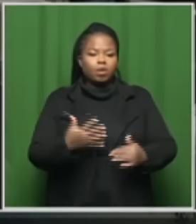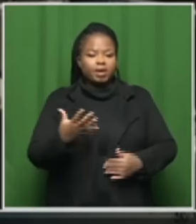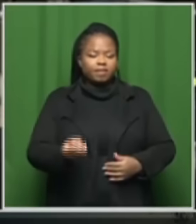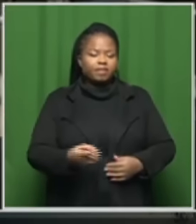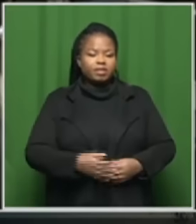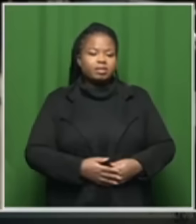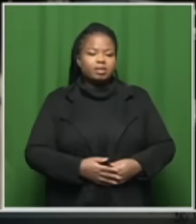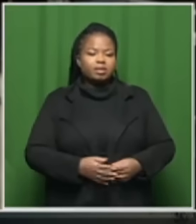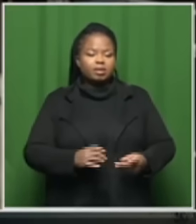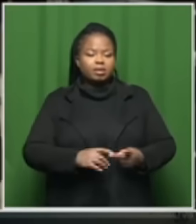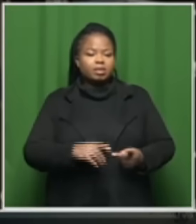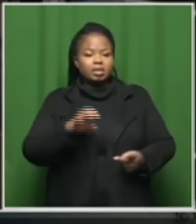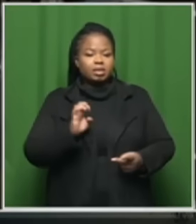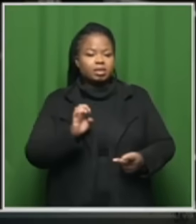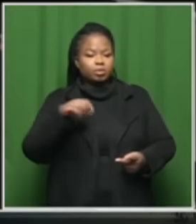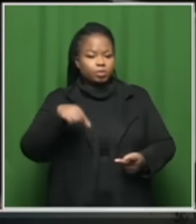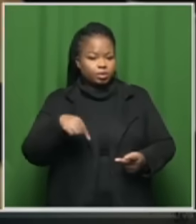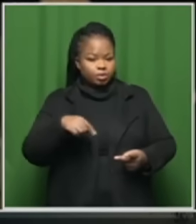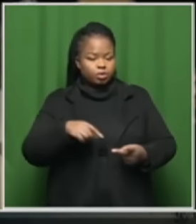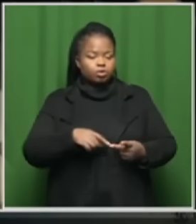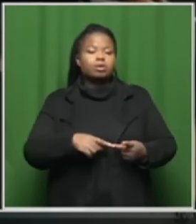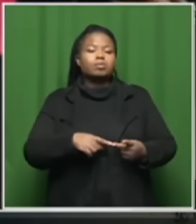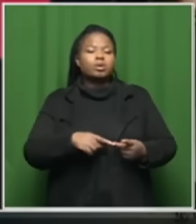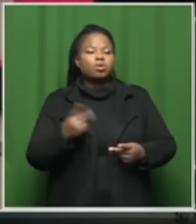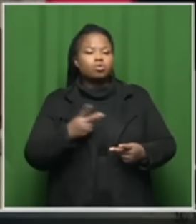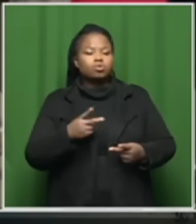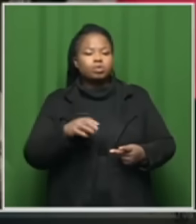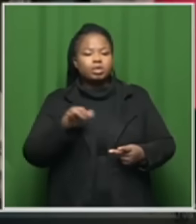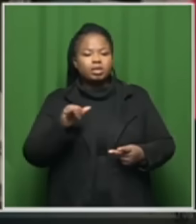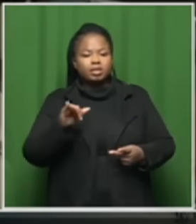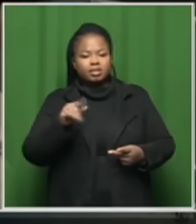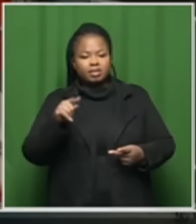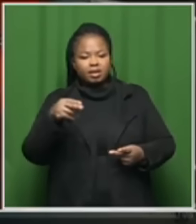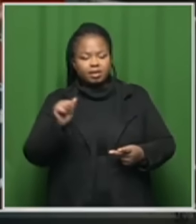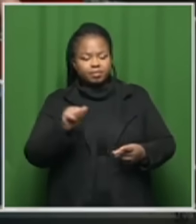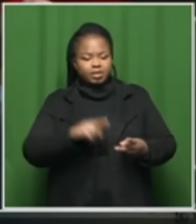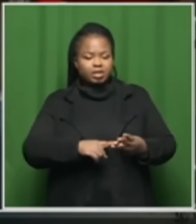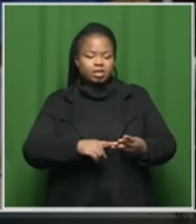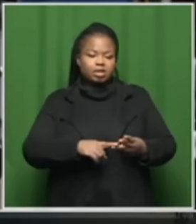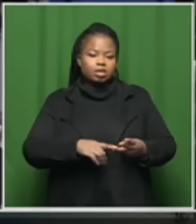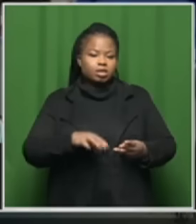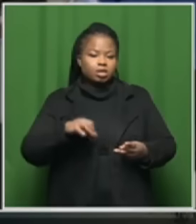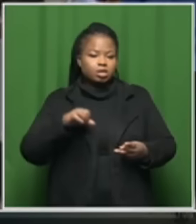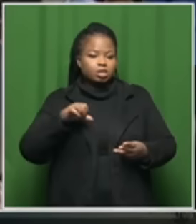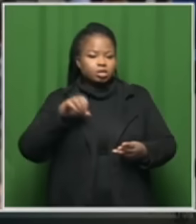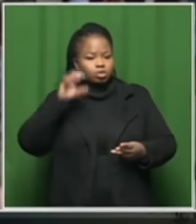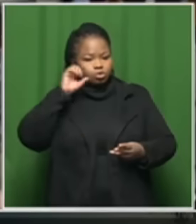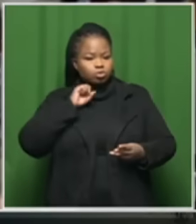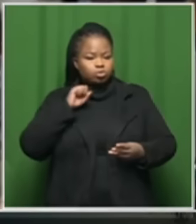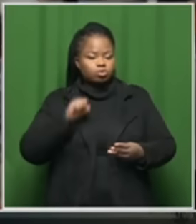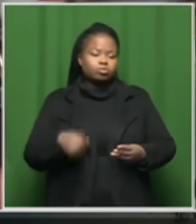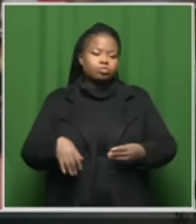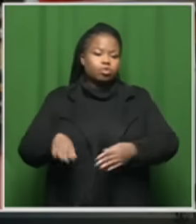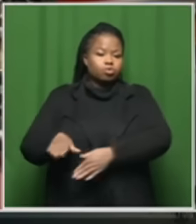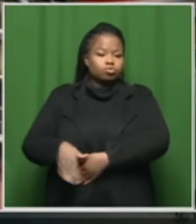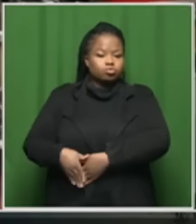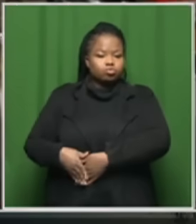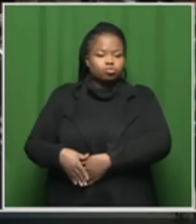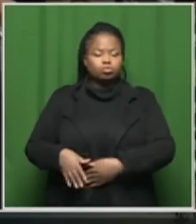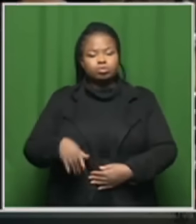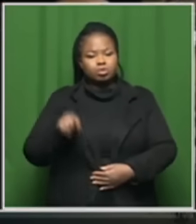Equatorial Guinea, including Eritrea and Somalia, Sudan, those are countries that are